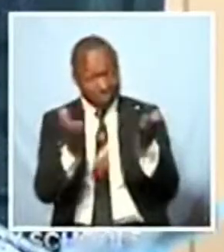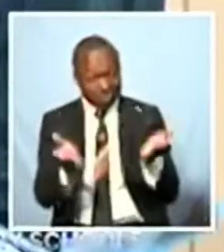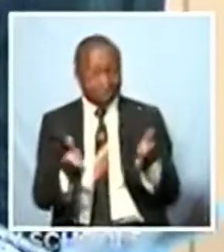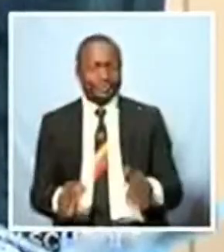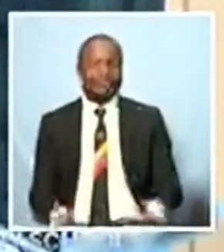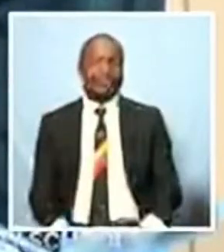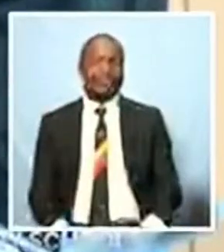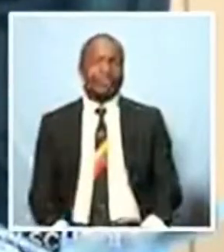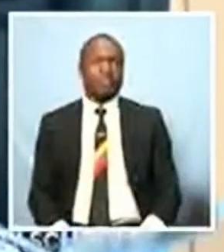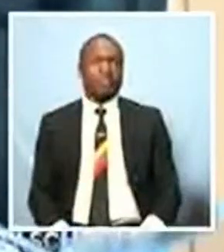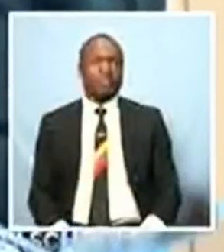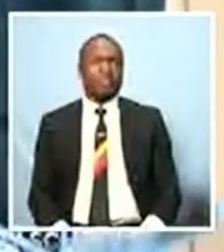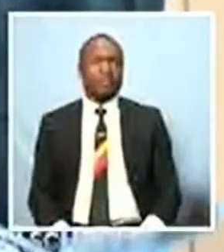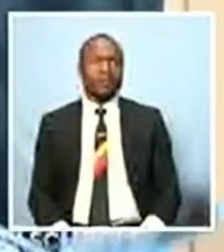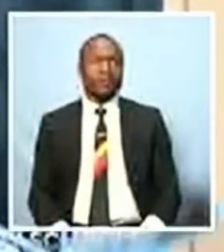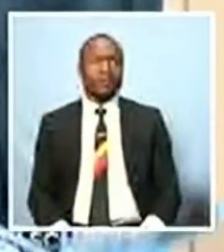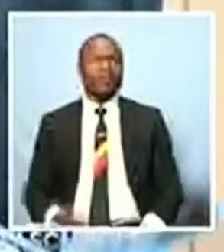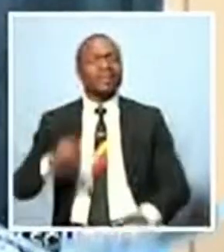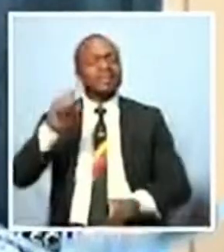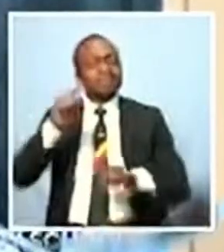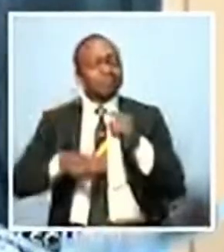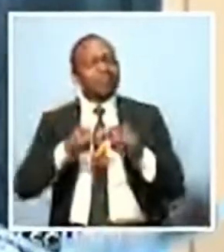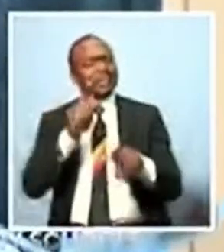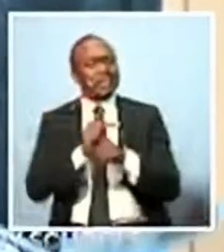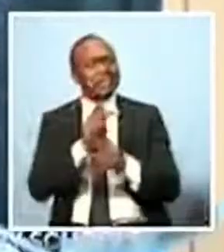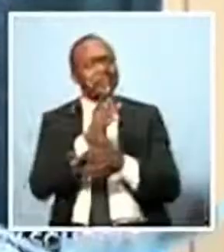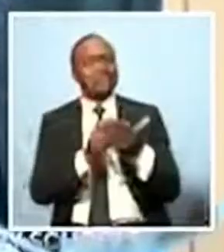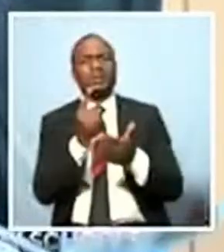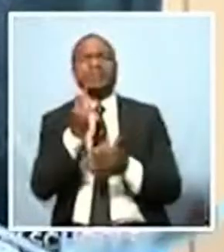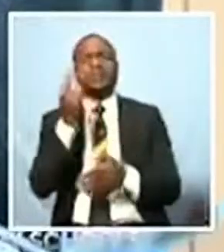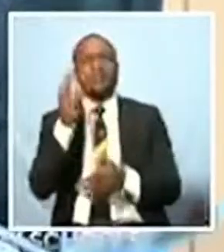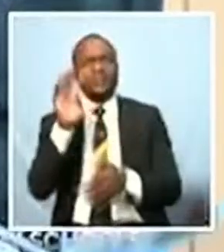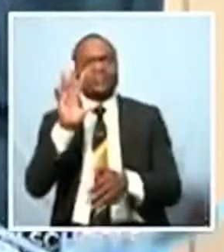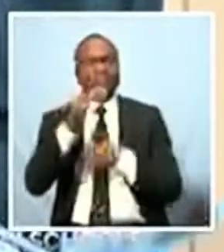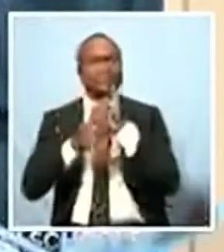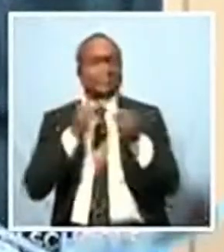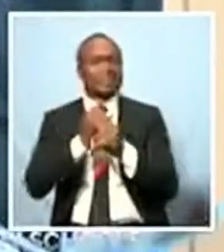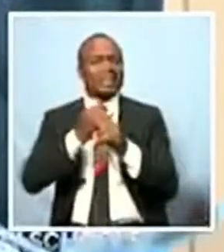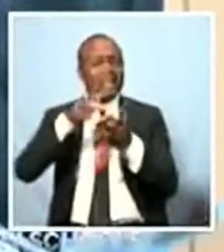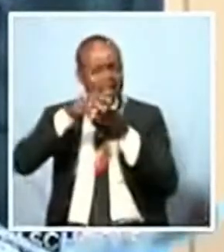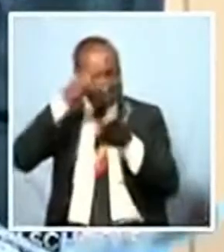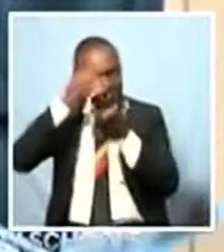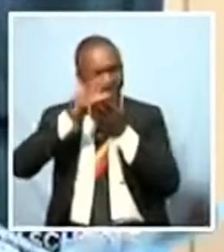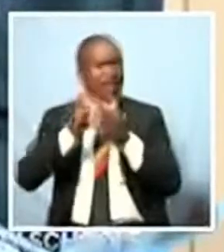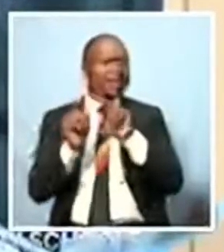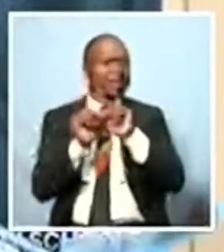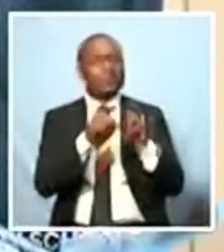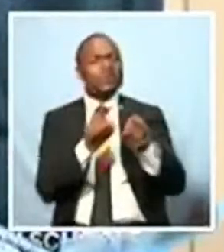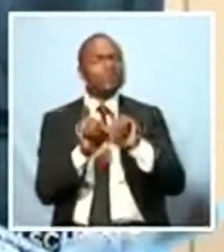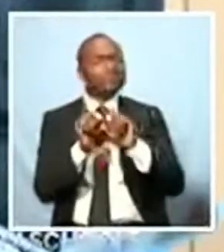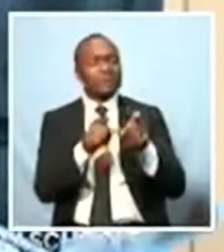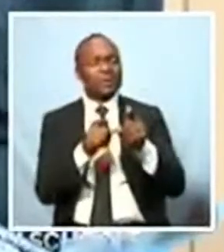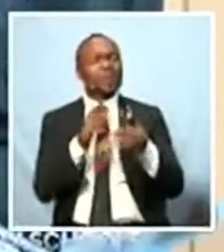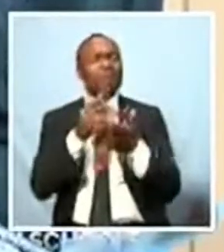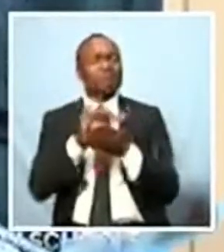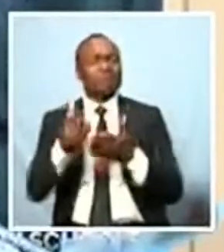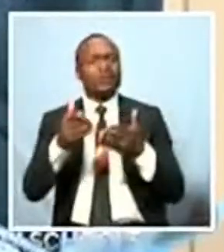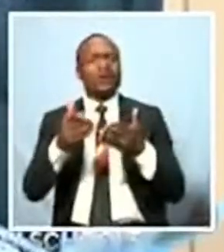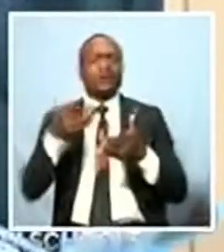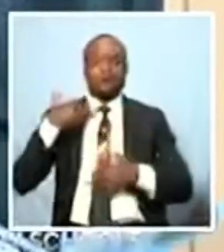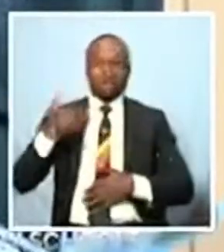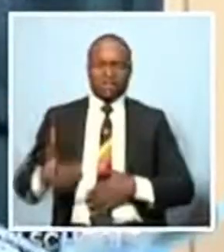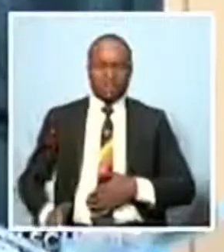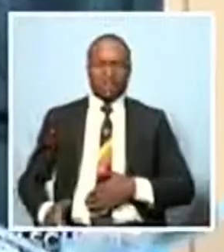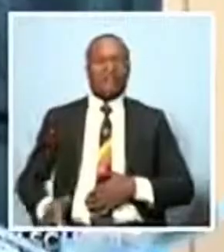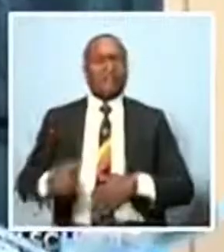And so we have really a very big, because we can't keep somebody for 5 years. They are not learning. They go every day. They buy uniform. Parents